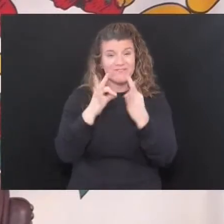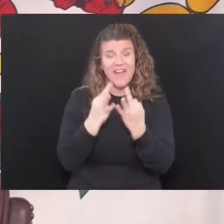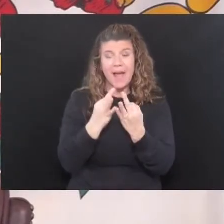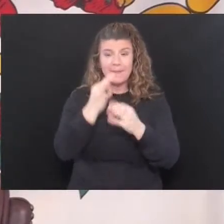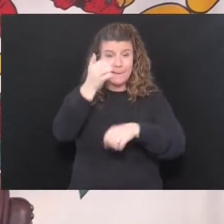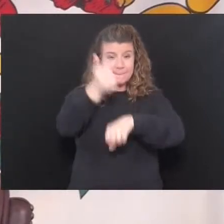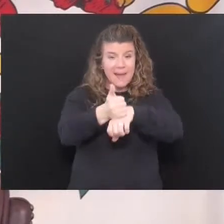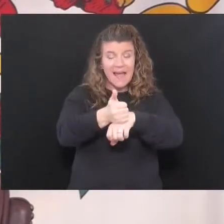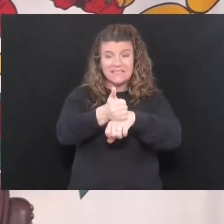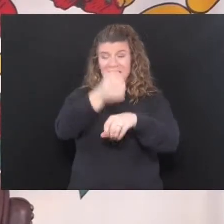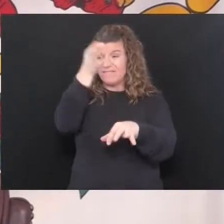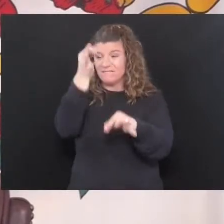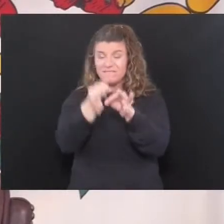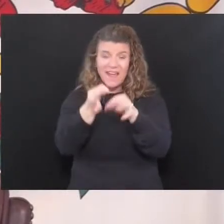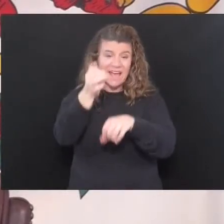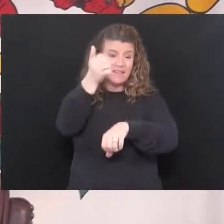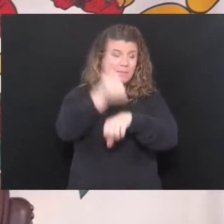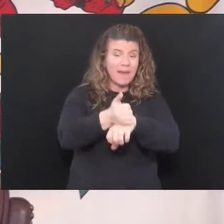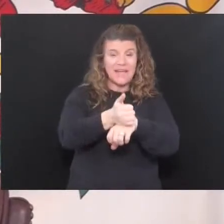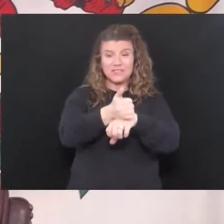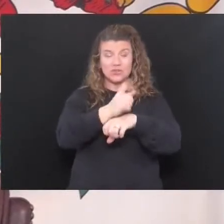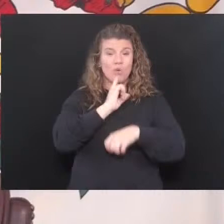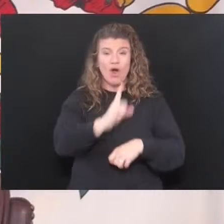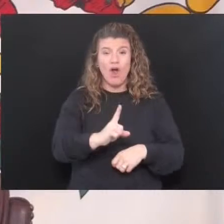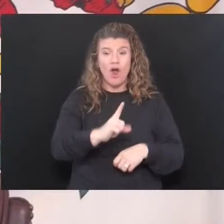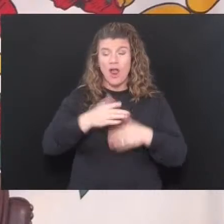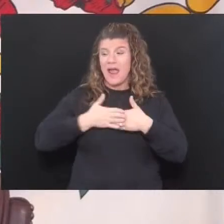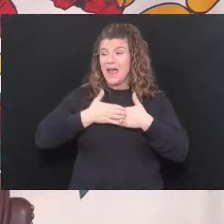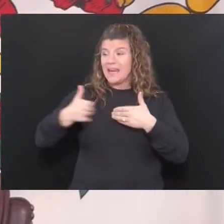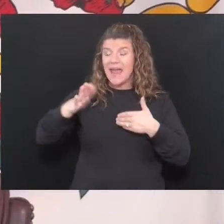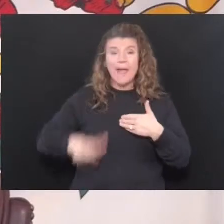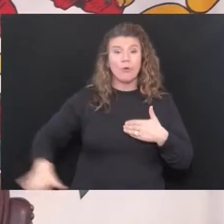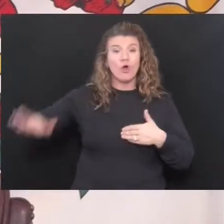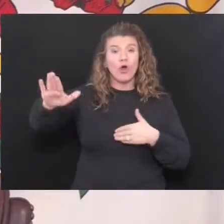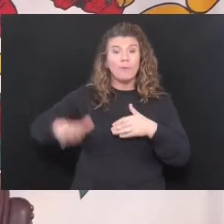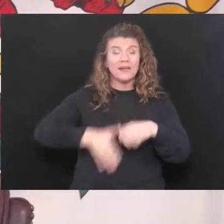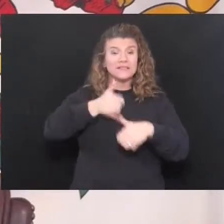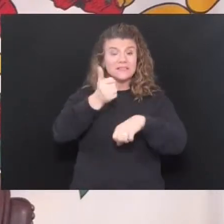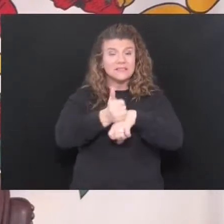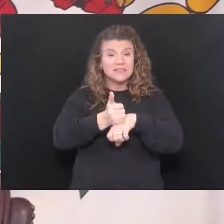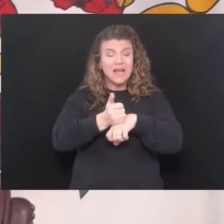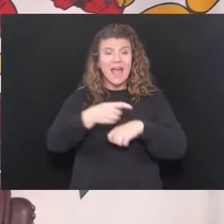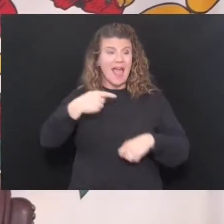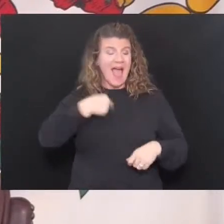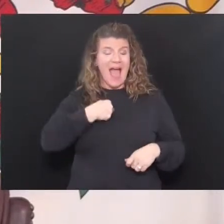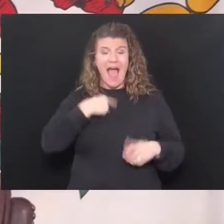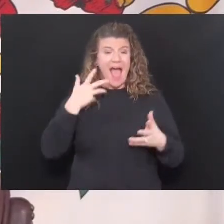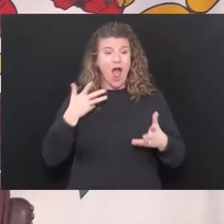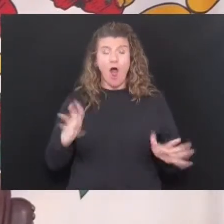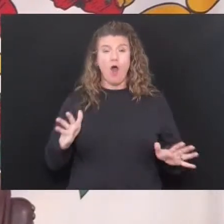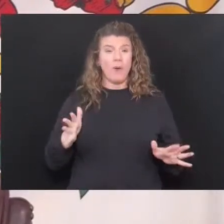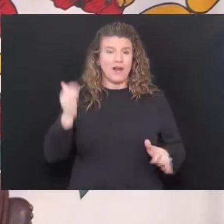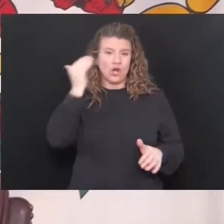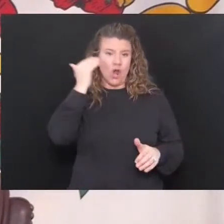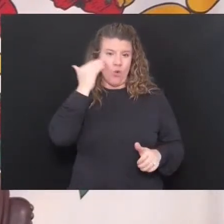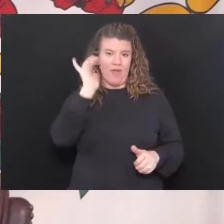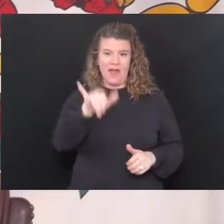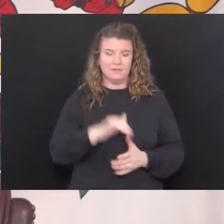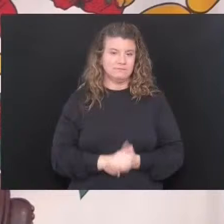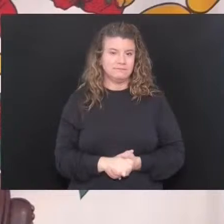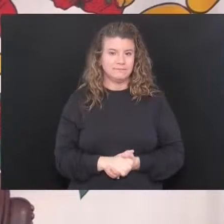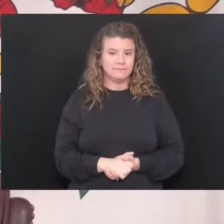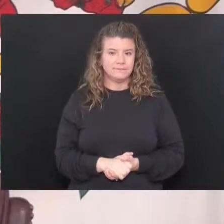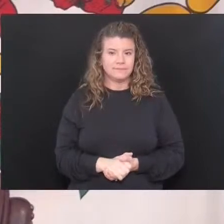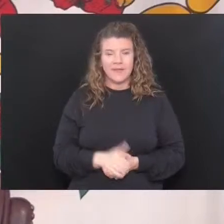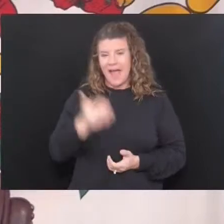family-based, faith-based you are, family-based you are, neighborhood-based you are. I have absolutely known you and